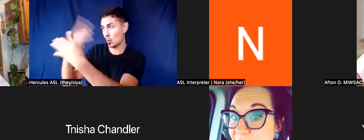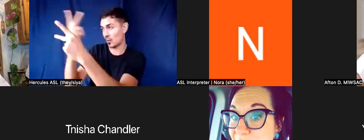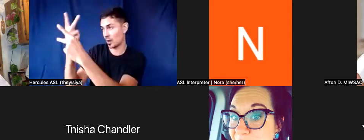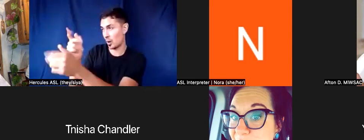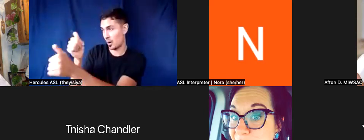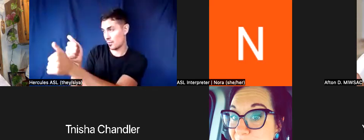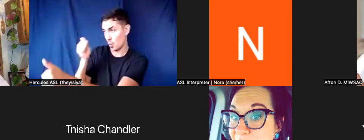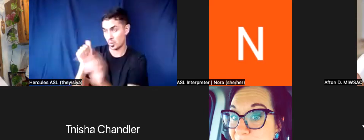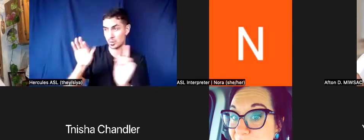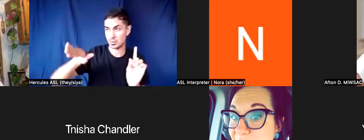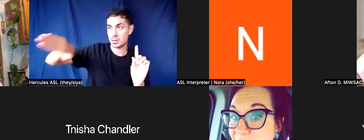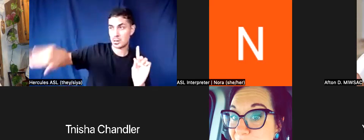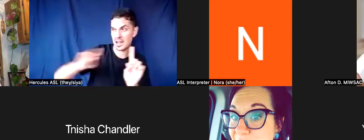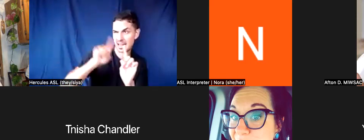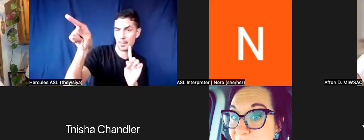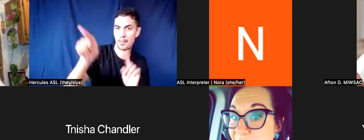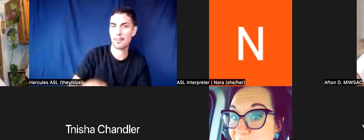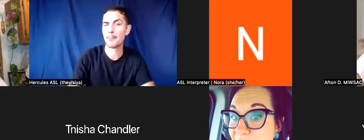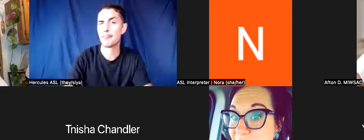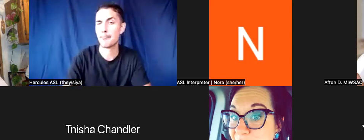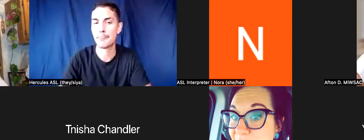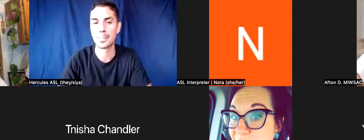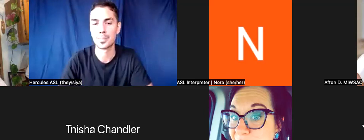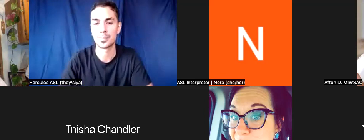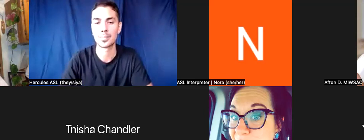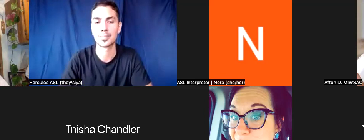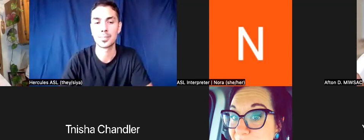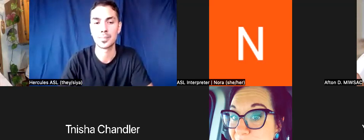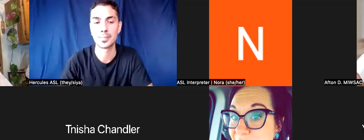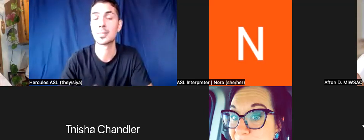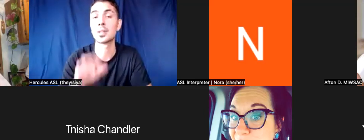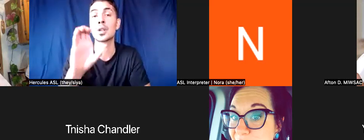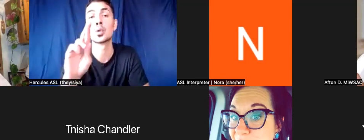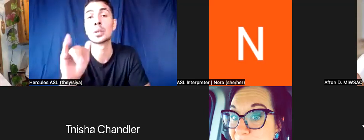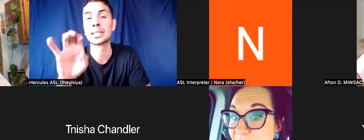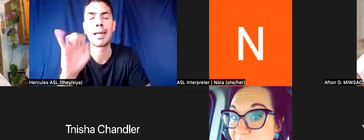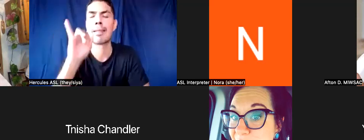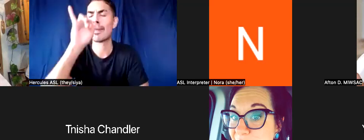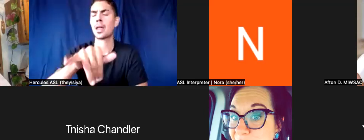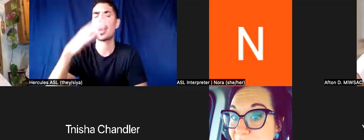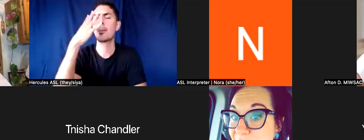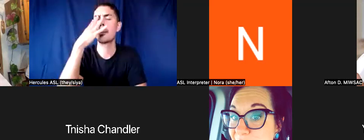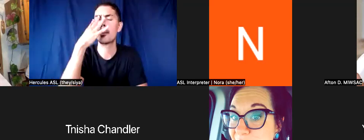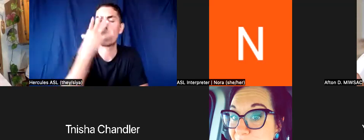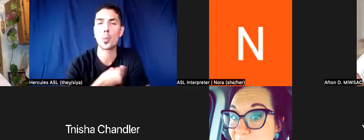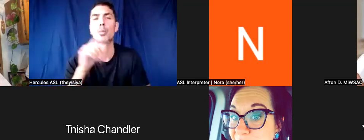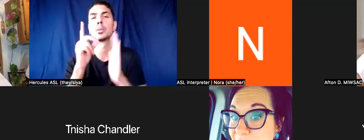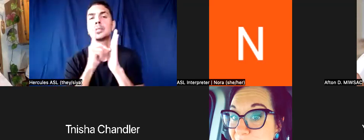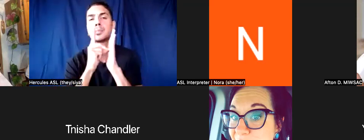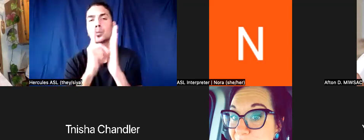like, ever. That's a very beautiful demonstration of like standing outside the